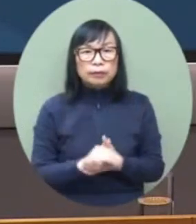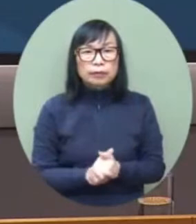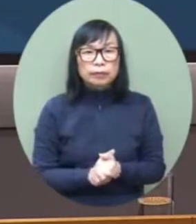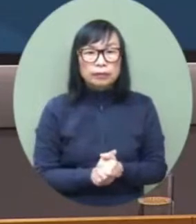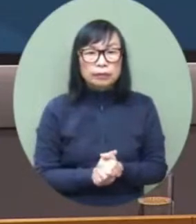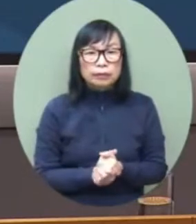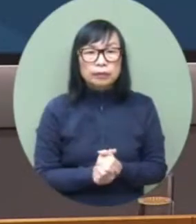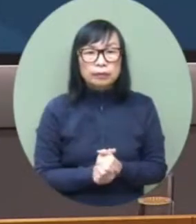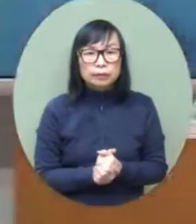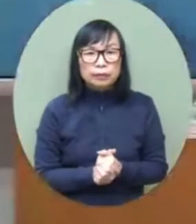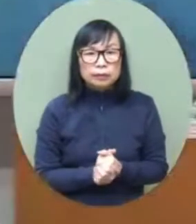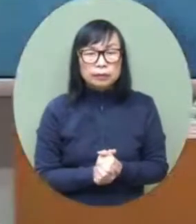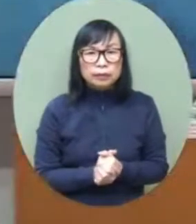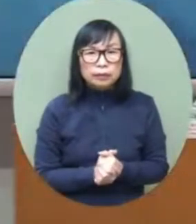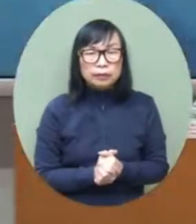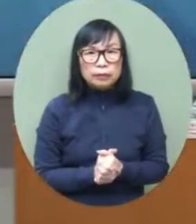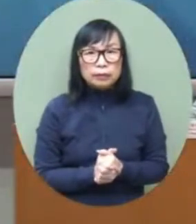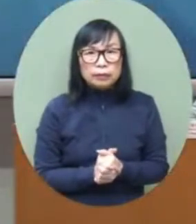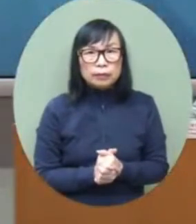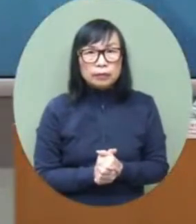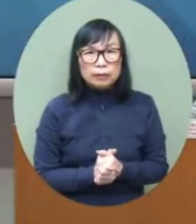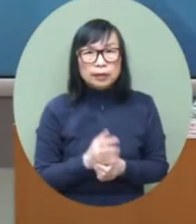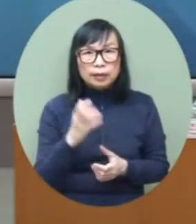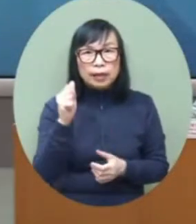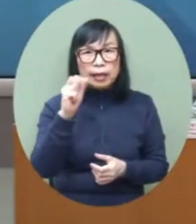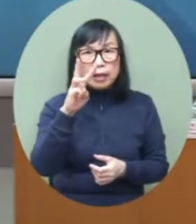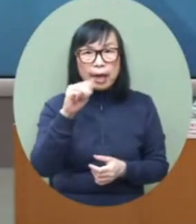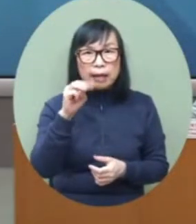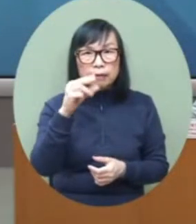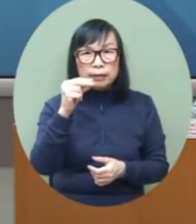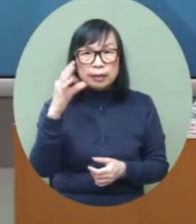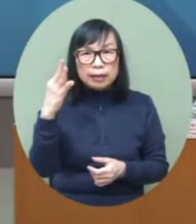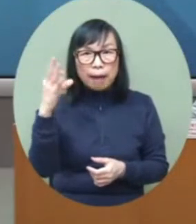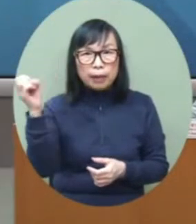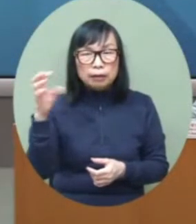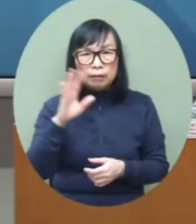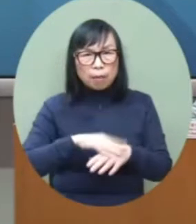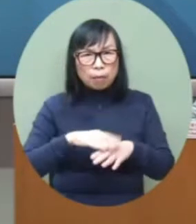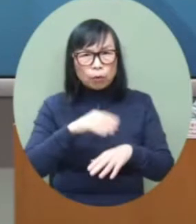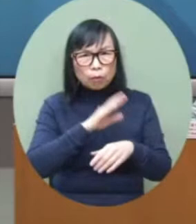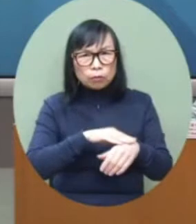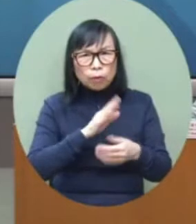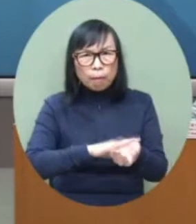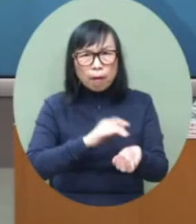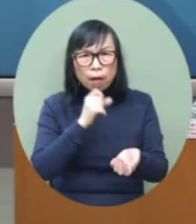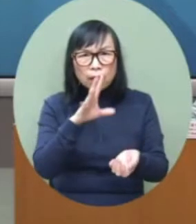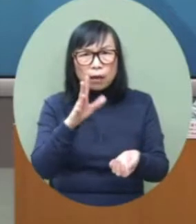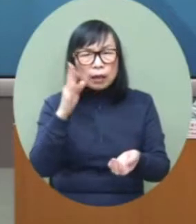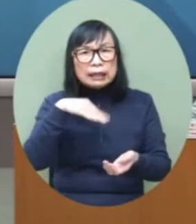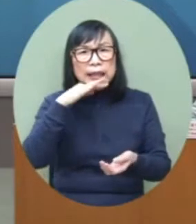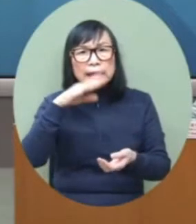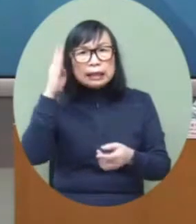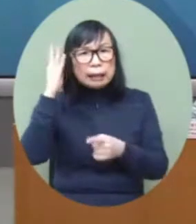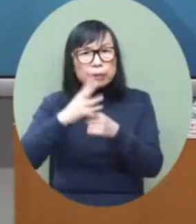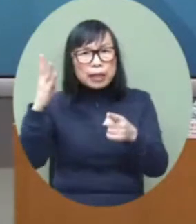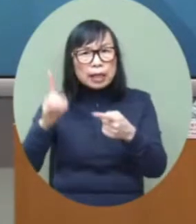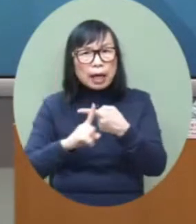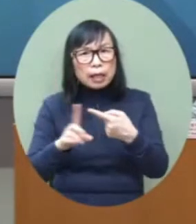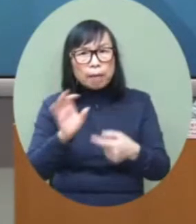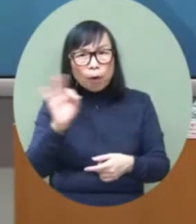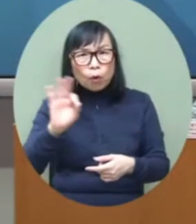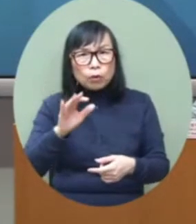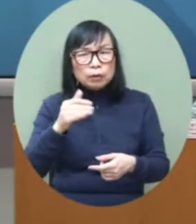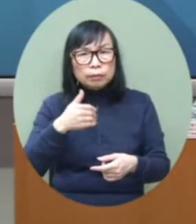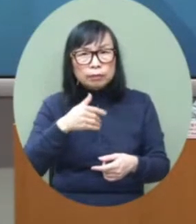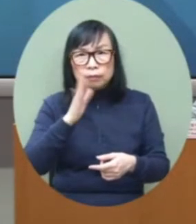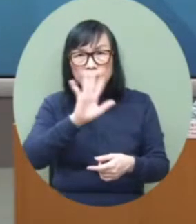The gentleman over there. AM 7:30. That